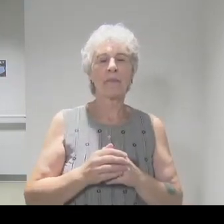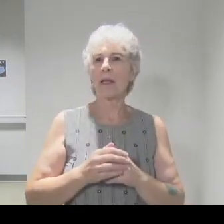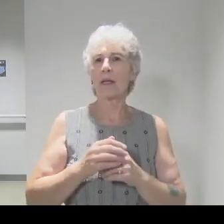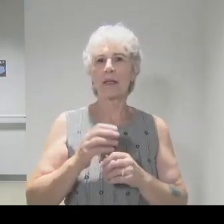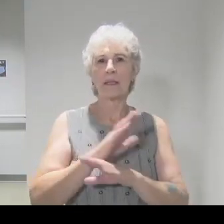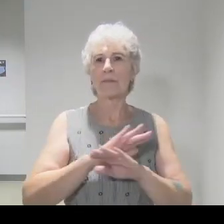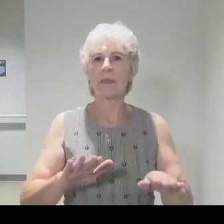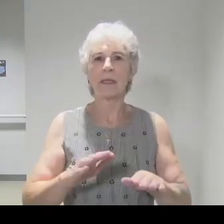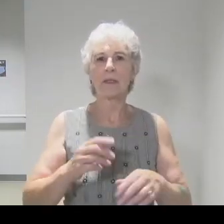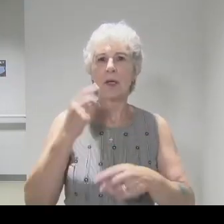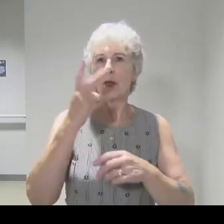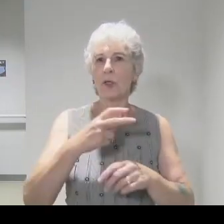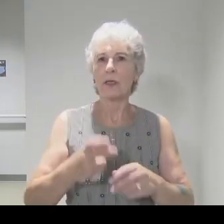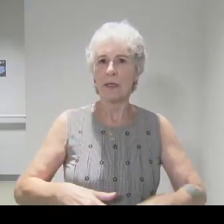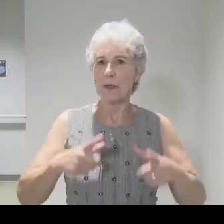perspective.